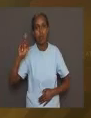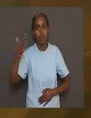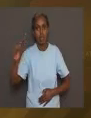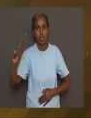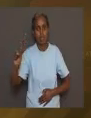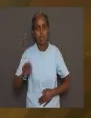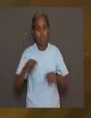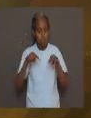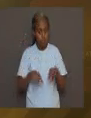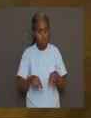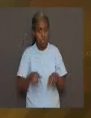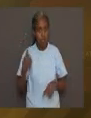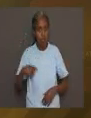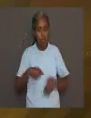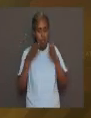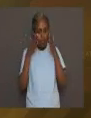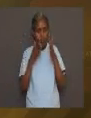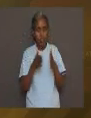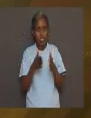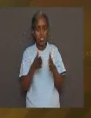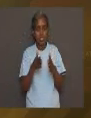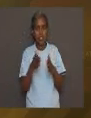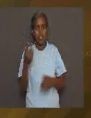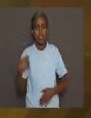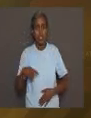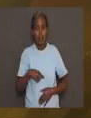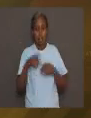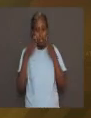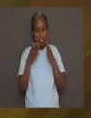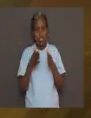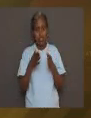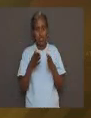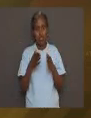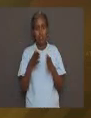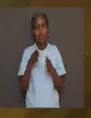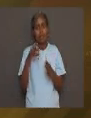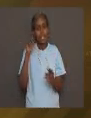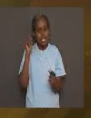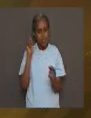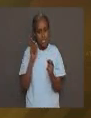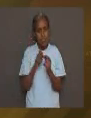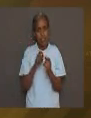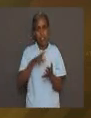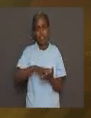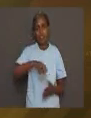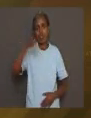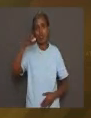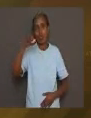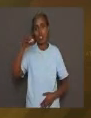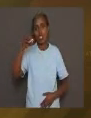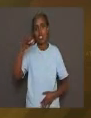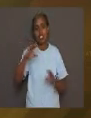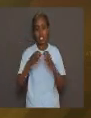Today, we will focus our attention on a specific conic section, the